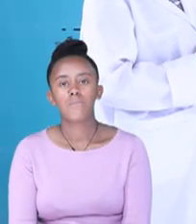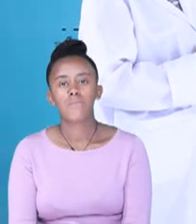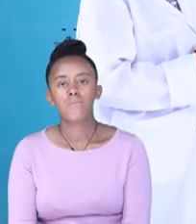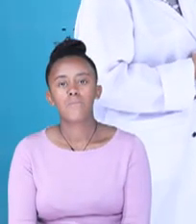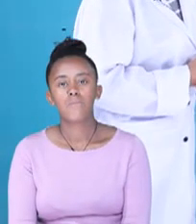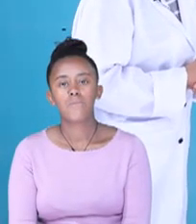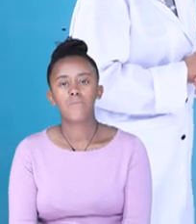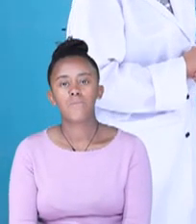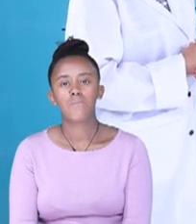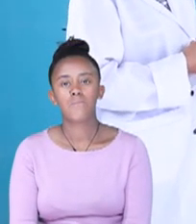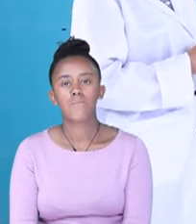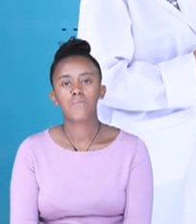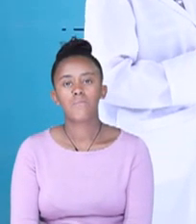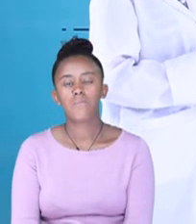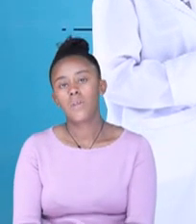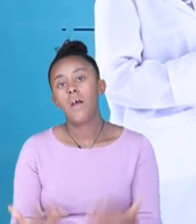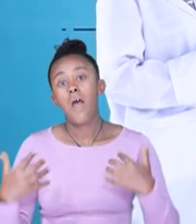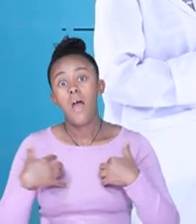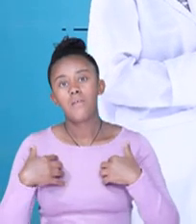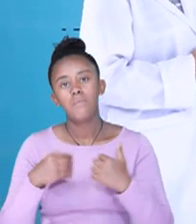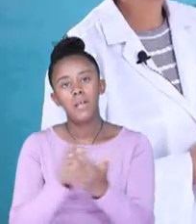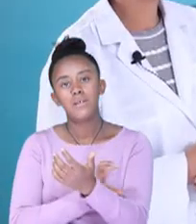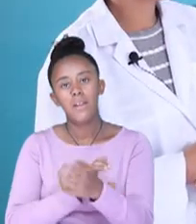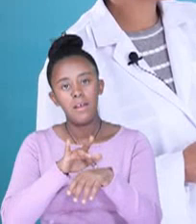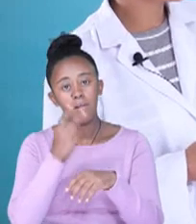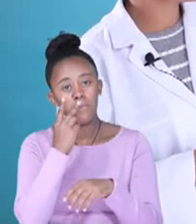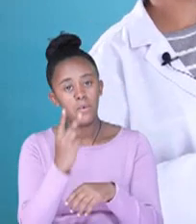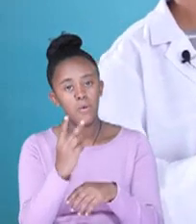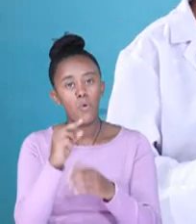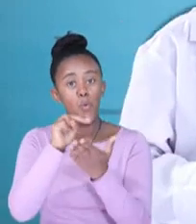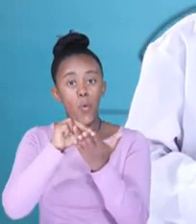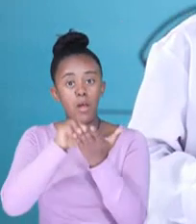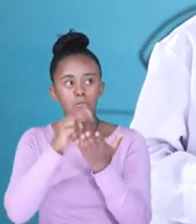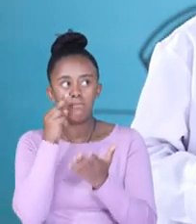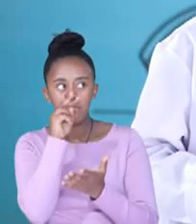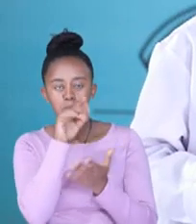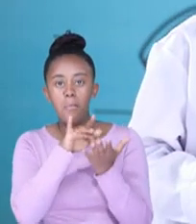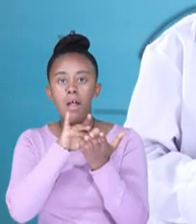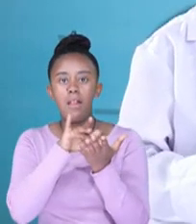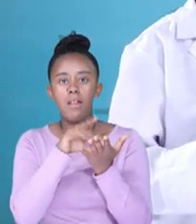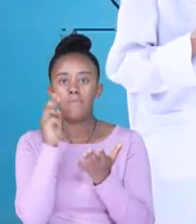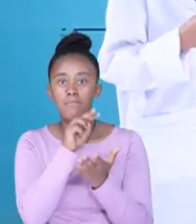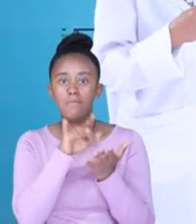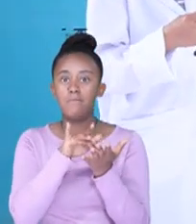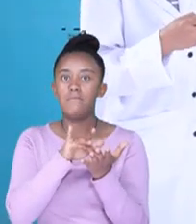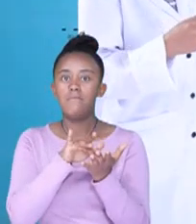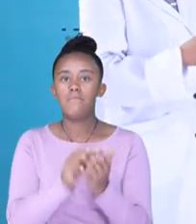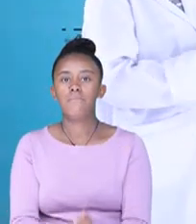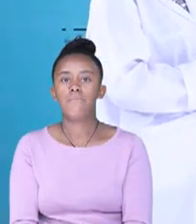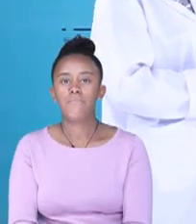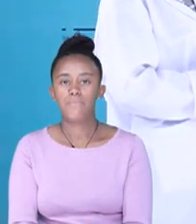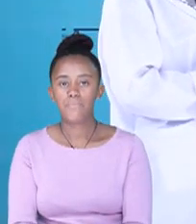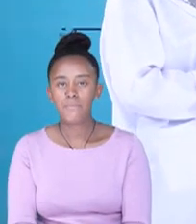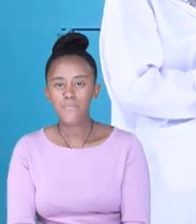And as you see here, in animal cell, the nucleus is found at the center, relatively